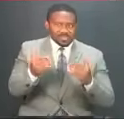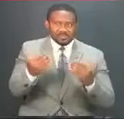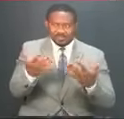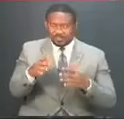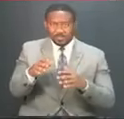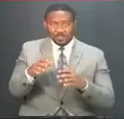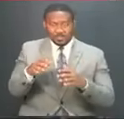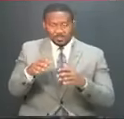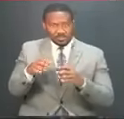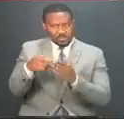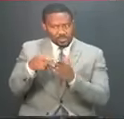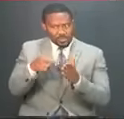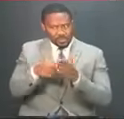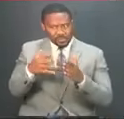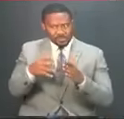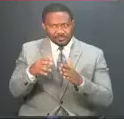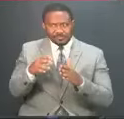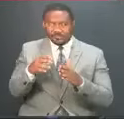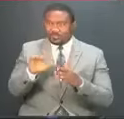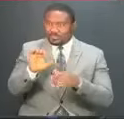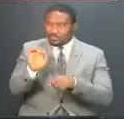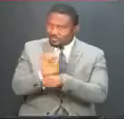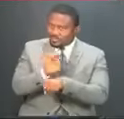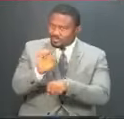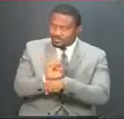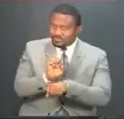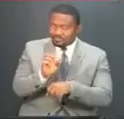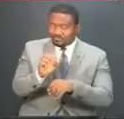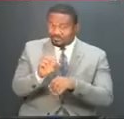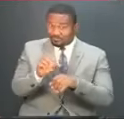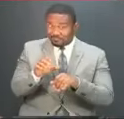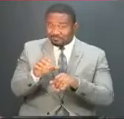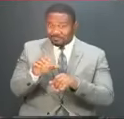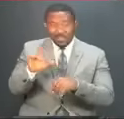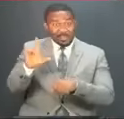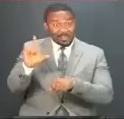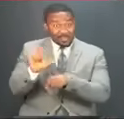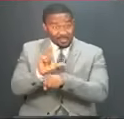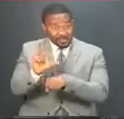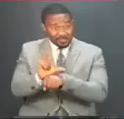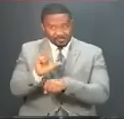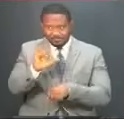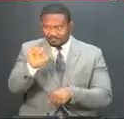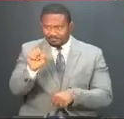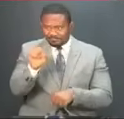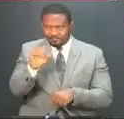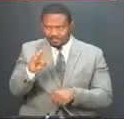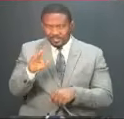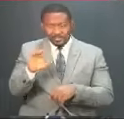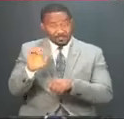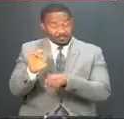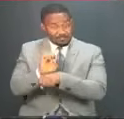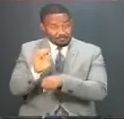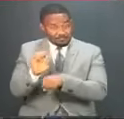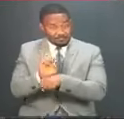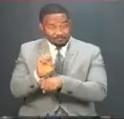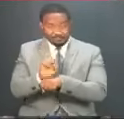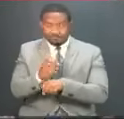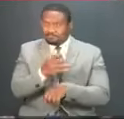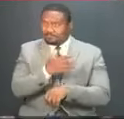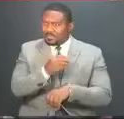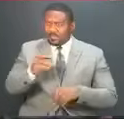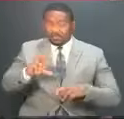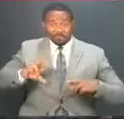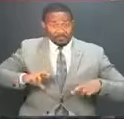the Committee on Employment on Labor, Jobs and Employment and